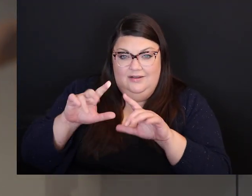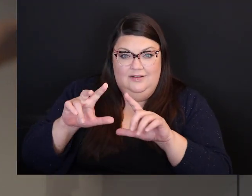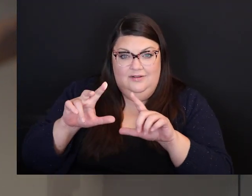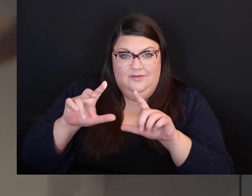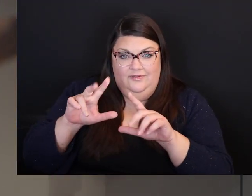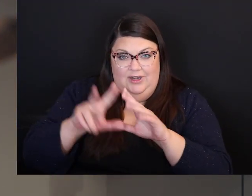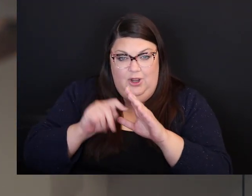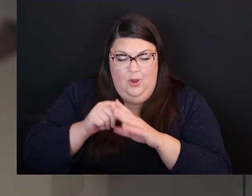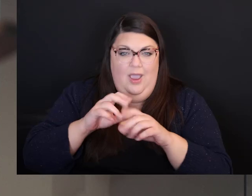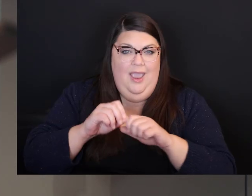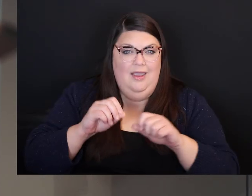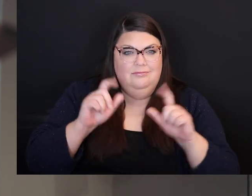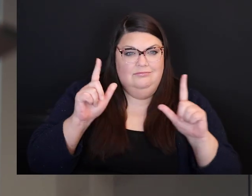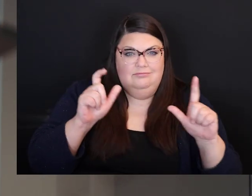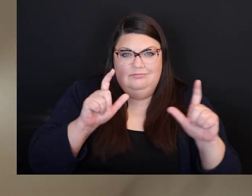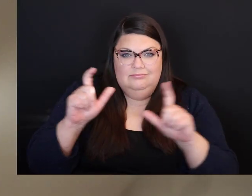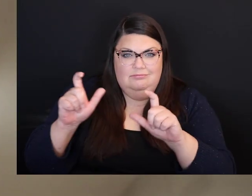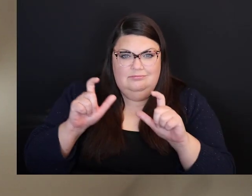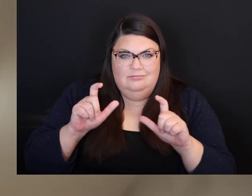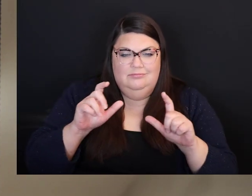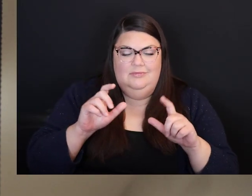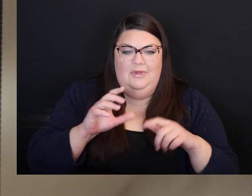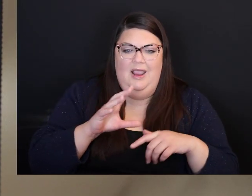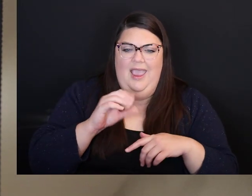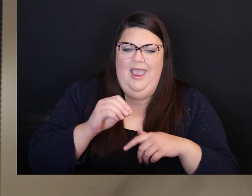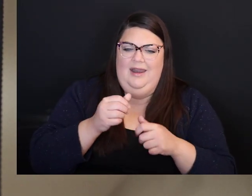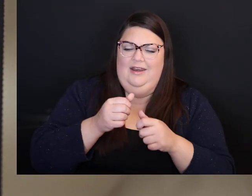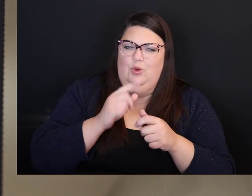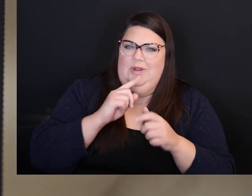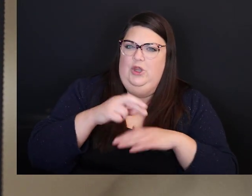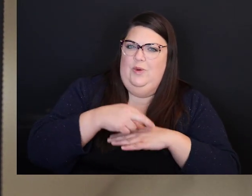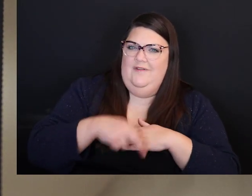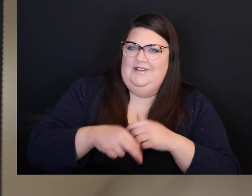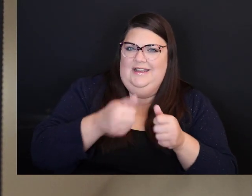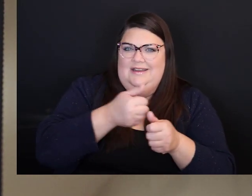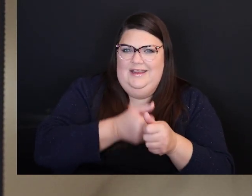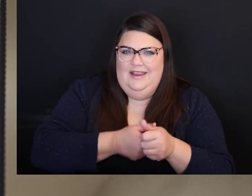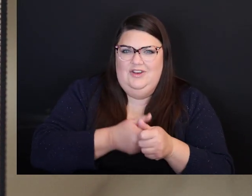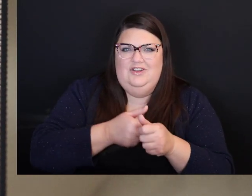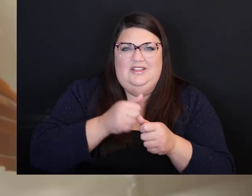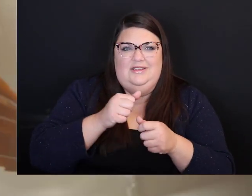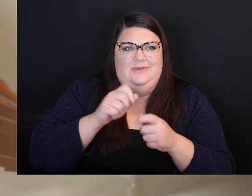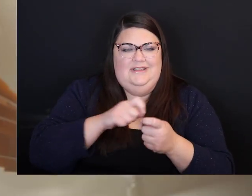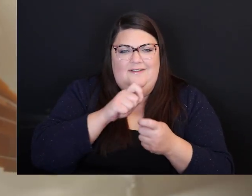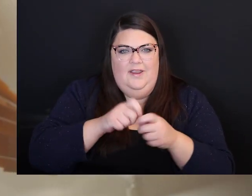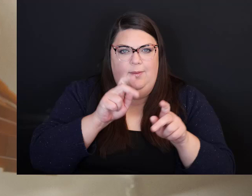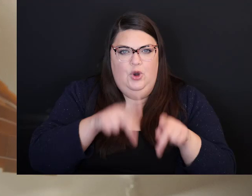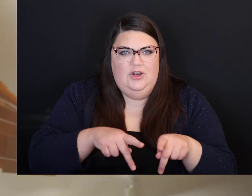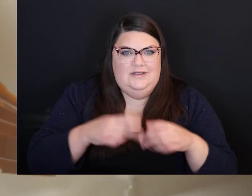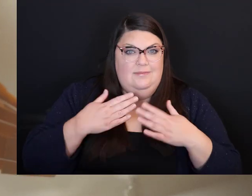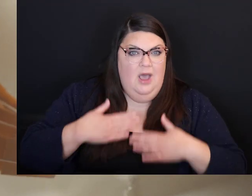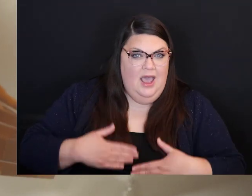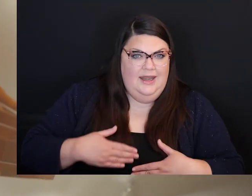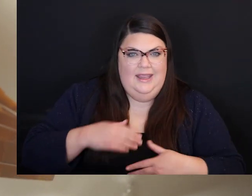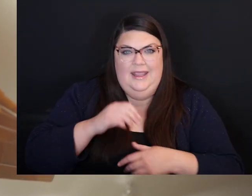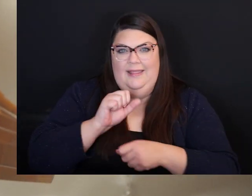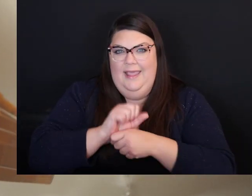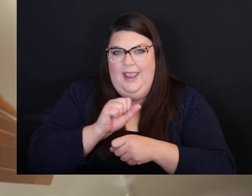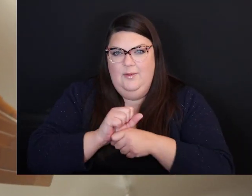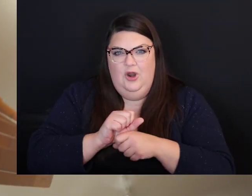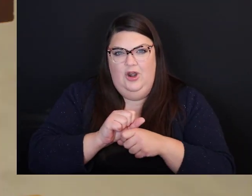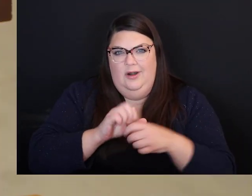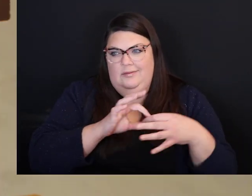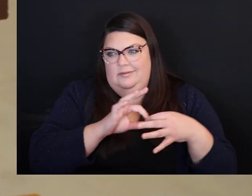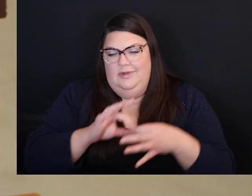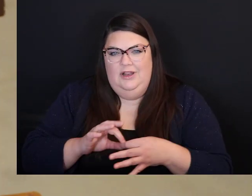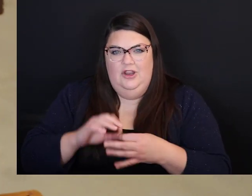different shingles falling through space, each sort of referencing a specific person's body, a specific person's labor.